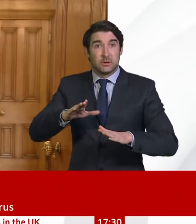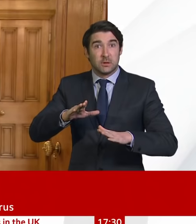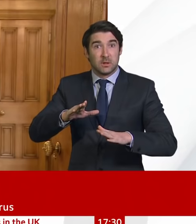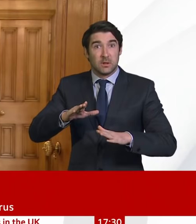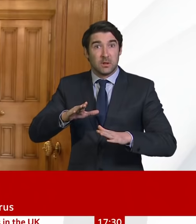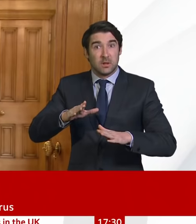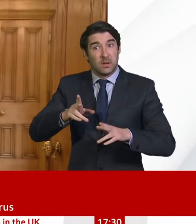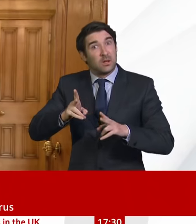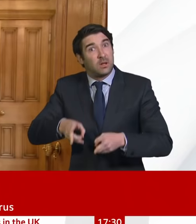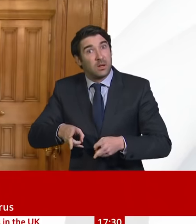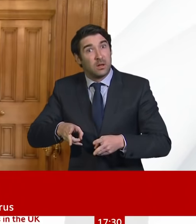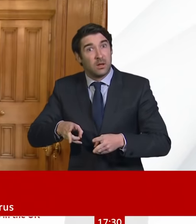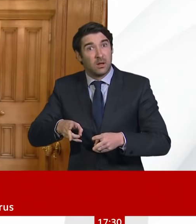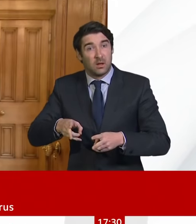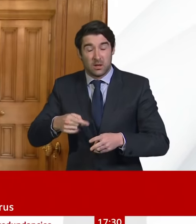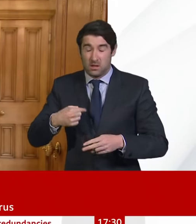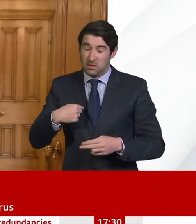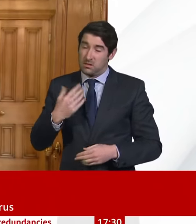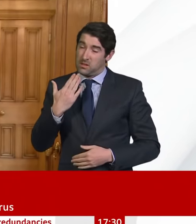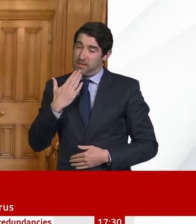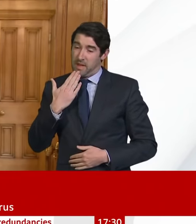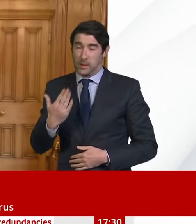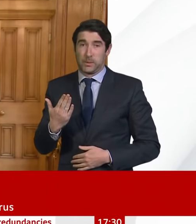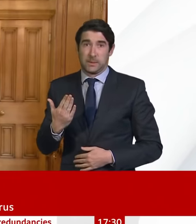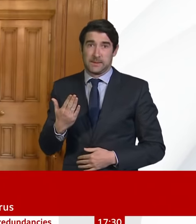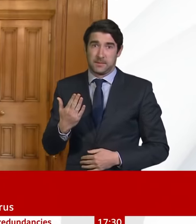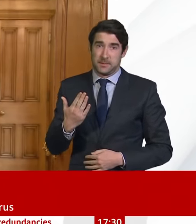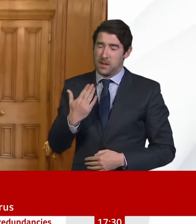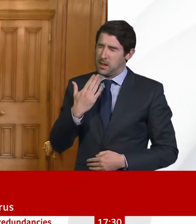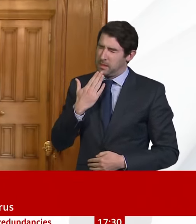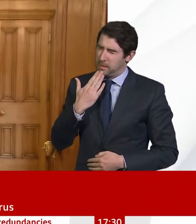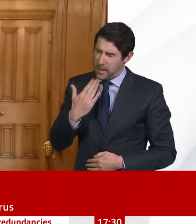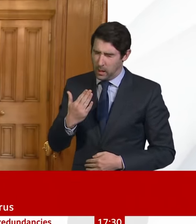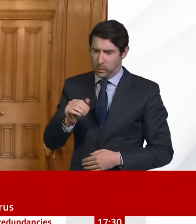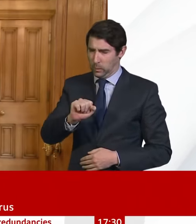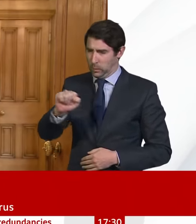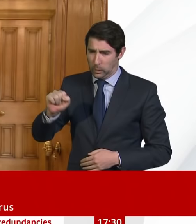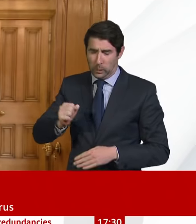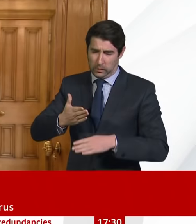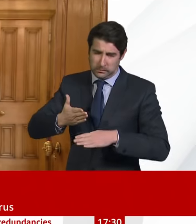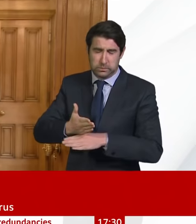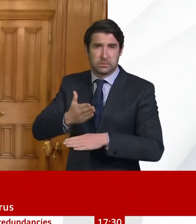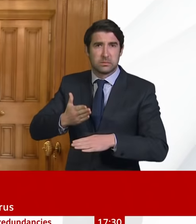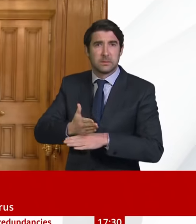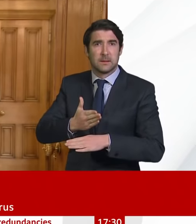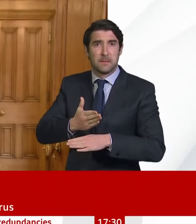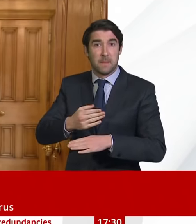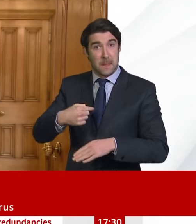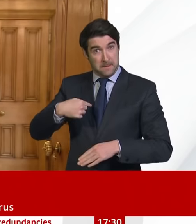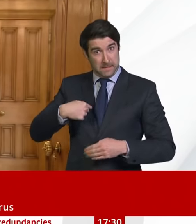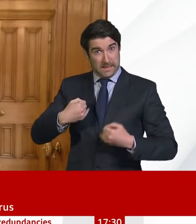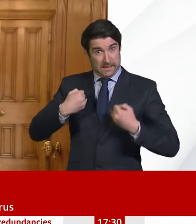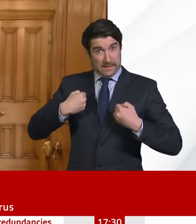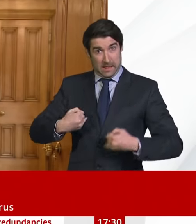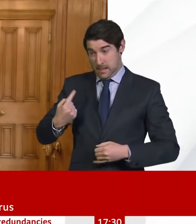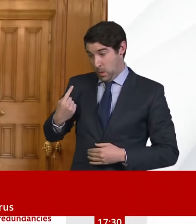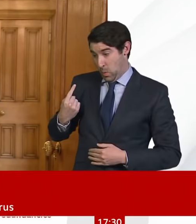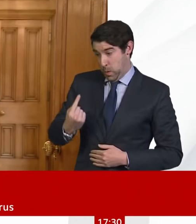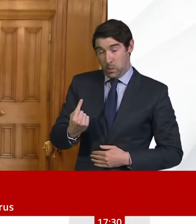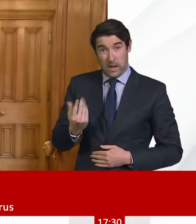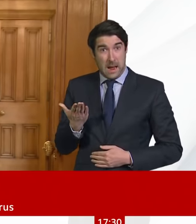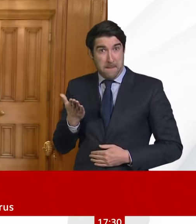redoubled in my determination to fight this virus with everything I've got, and we will strain every sinew